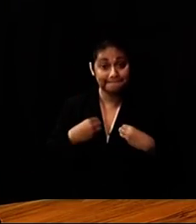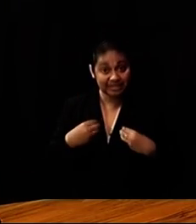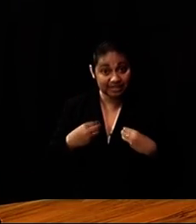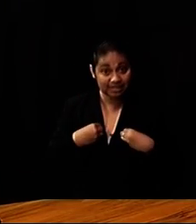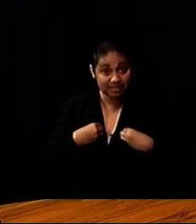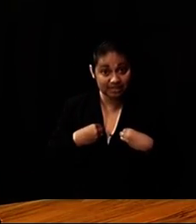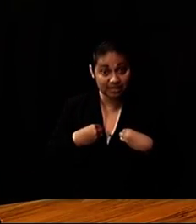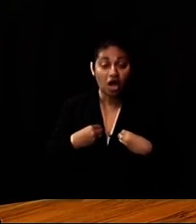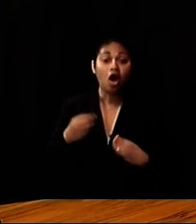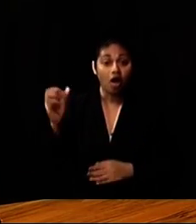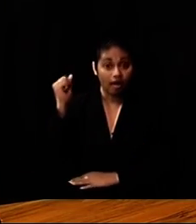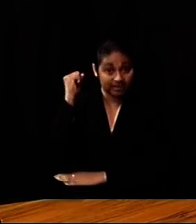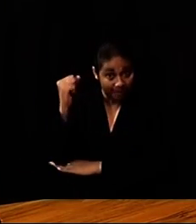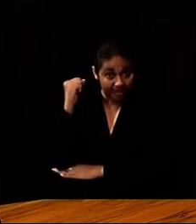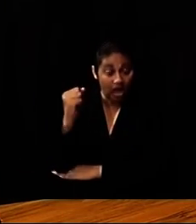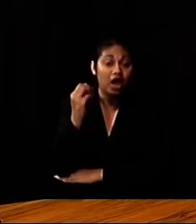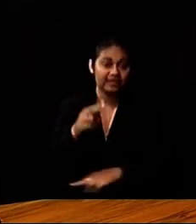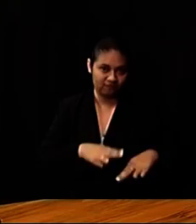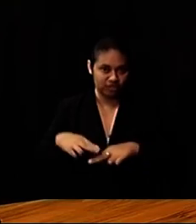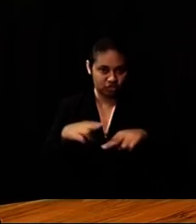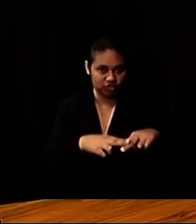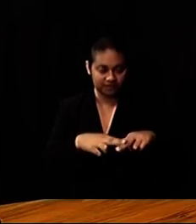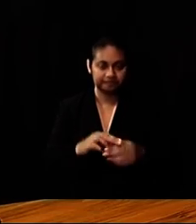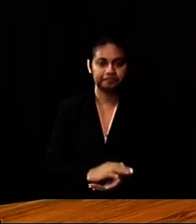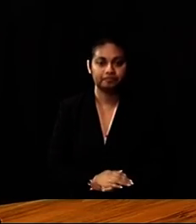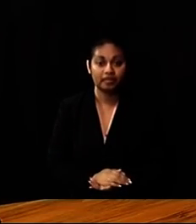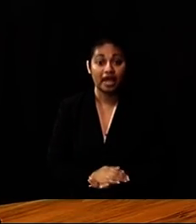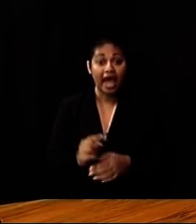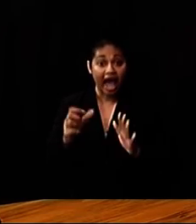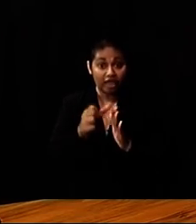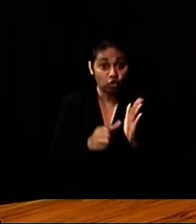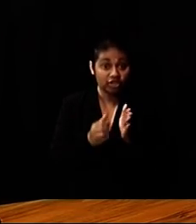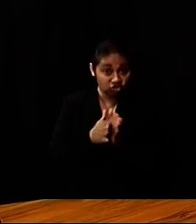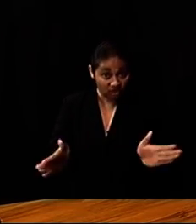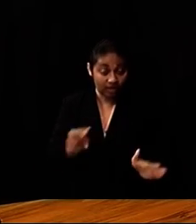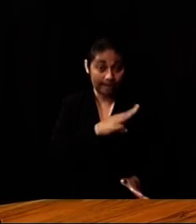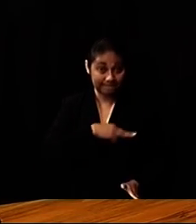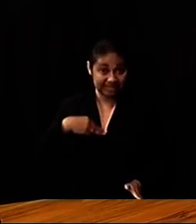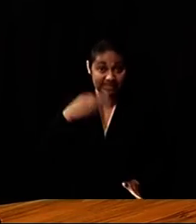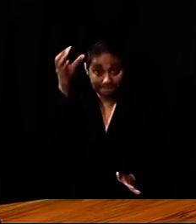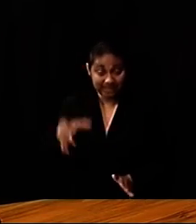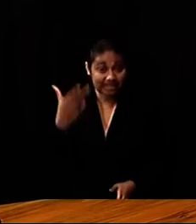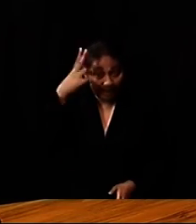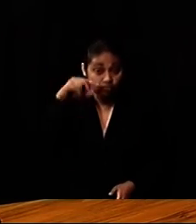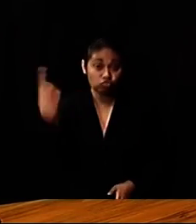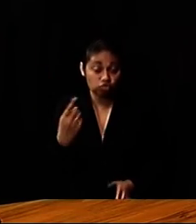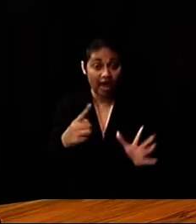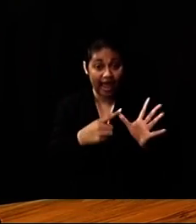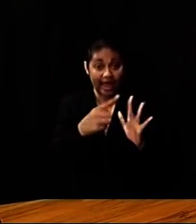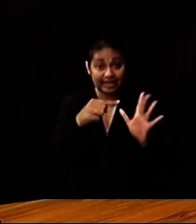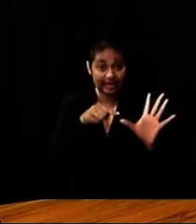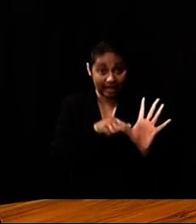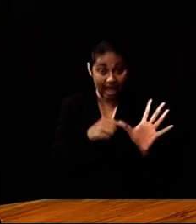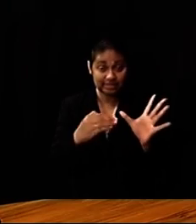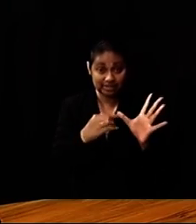Business and Vendor Registration Seminars in Fiji. The Attorney General and Minister for Industry and Trade, Ayaz Said